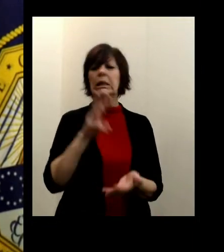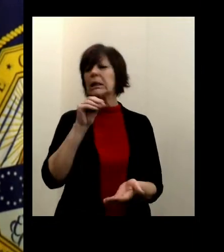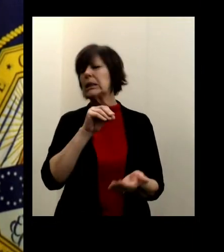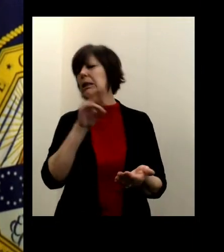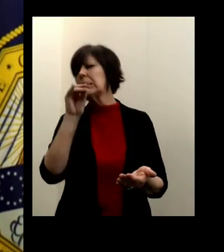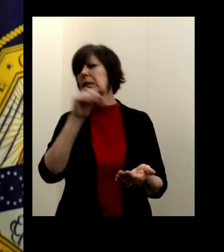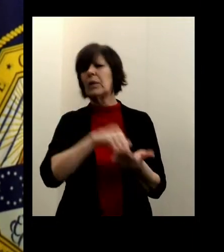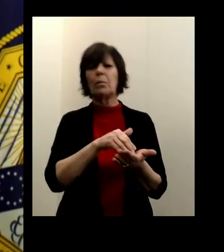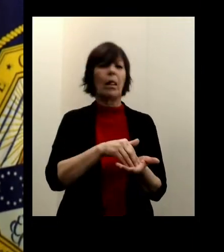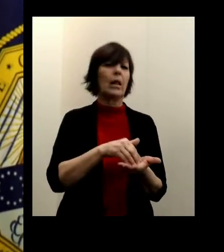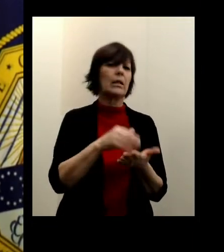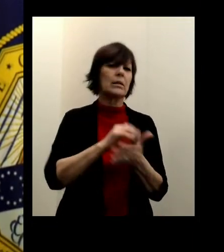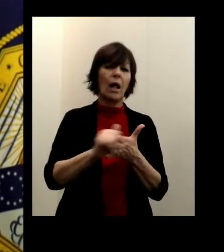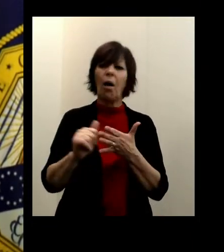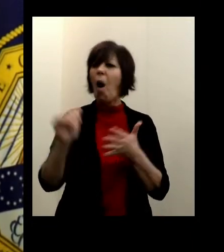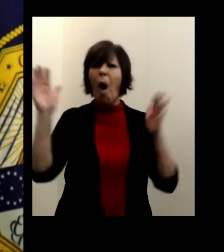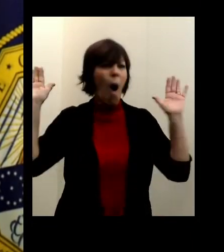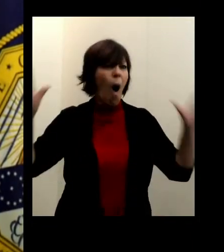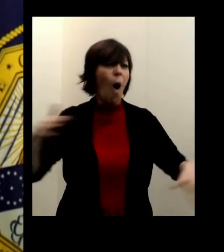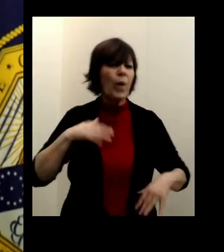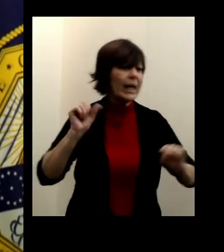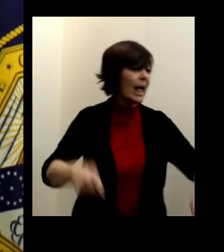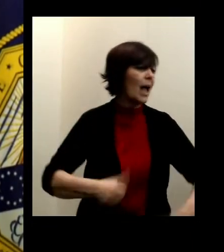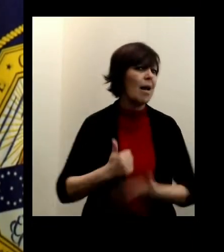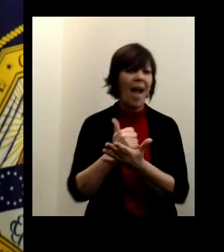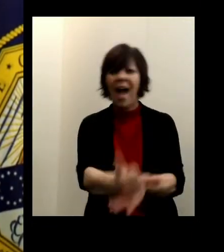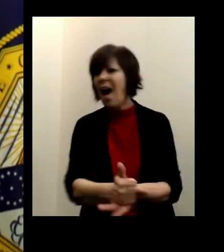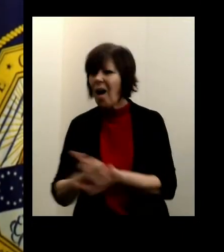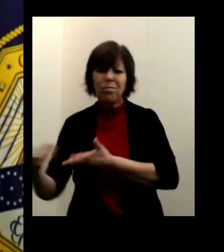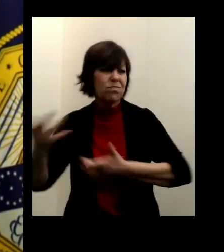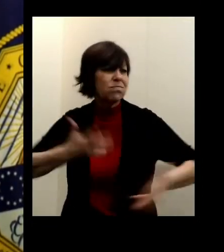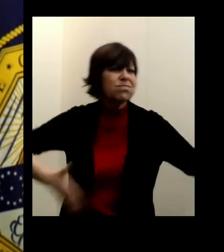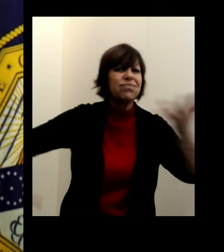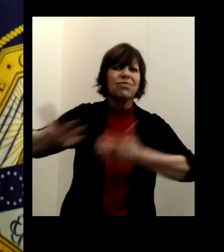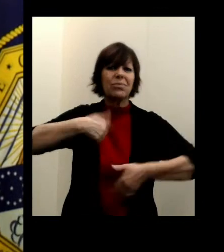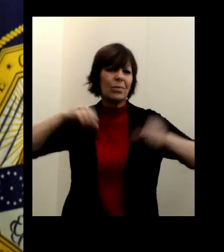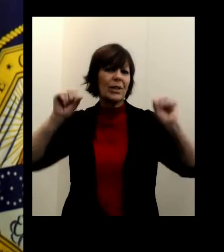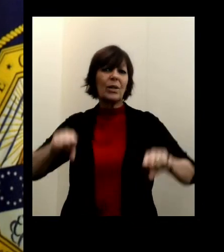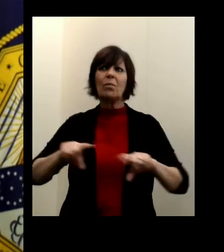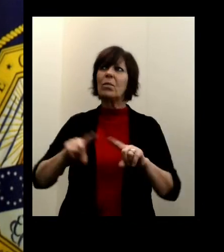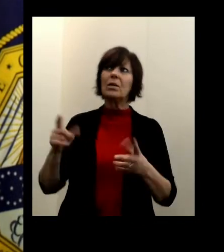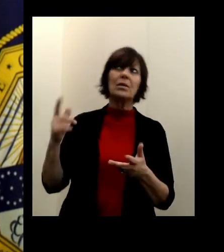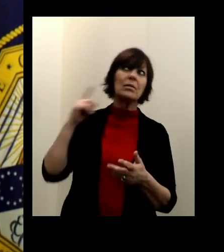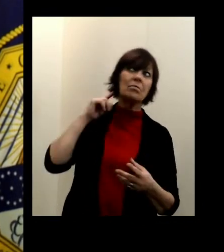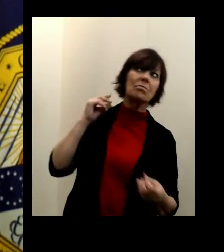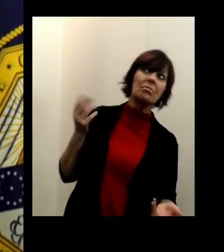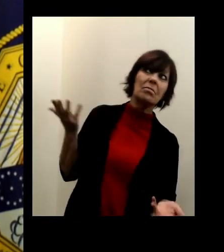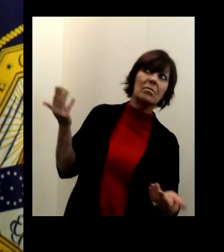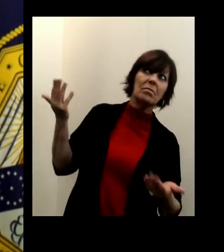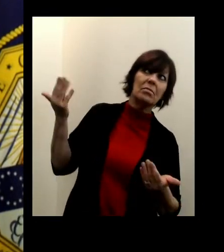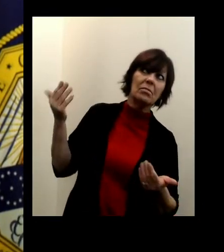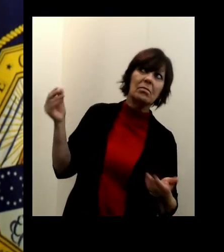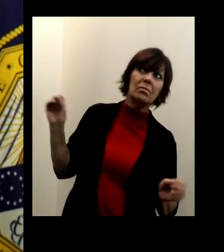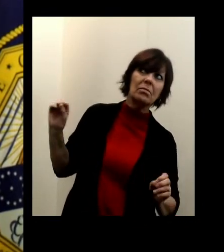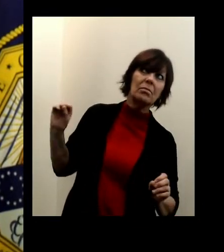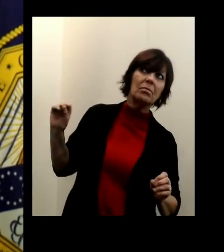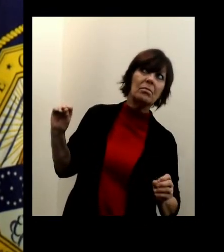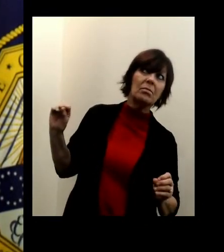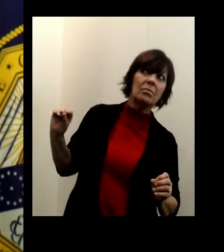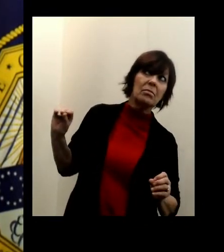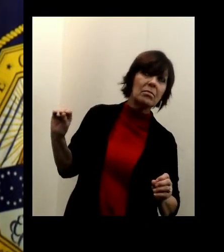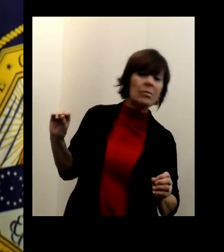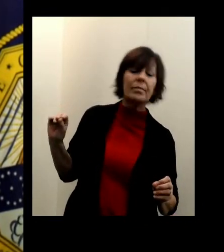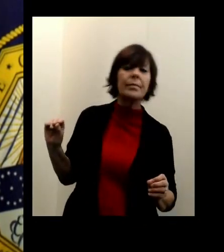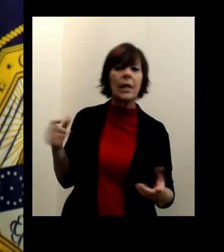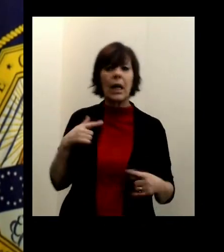million in aid, we could have put that money into virtual learning centers going forward. But with no federal money, no virtual